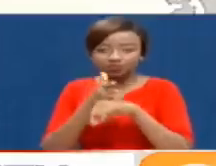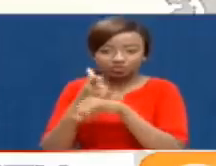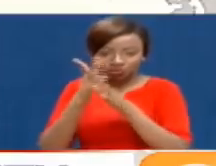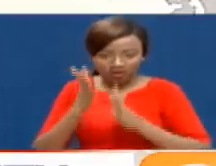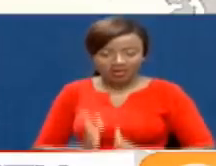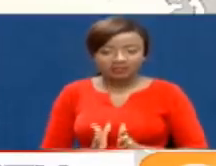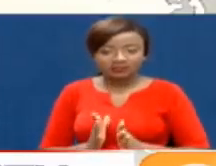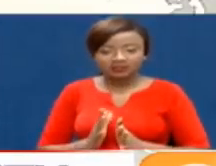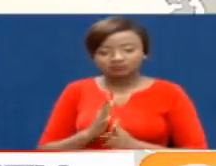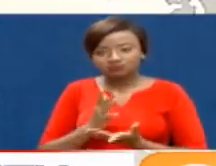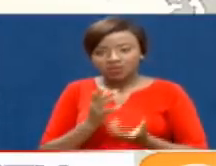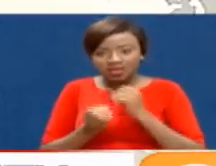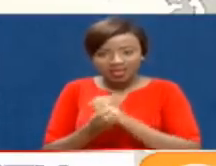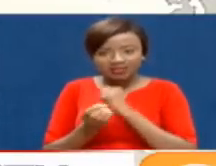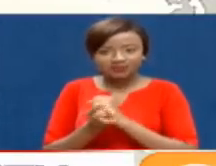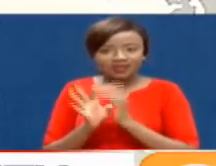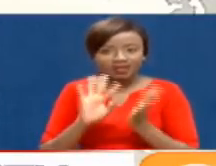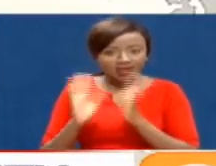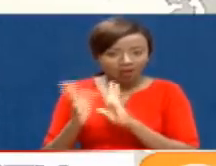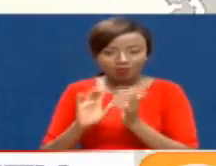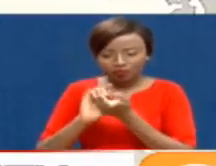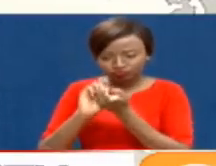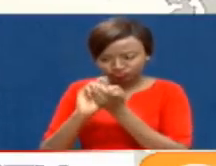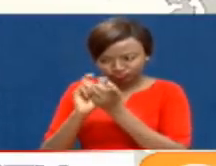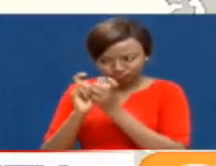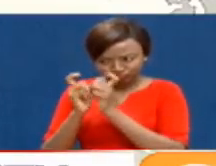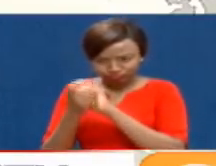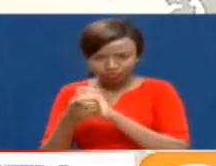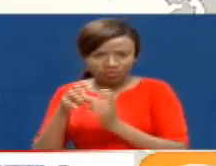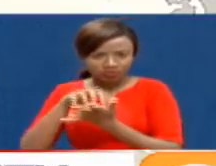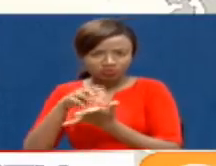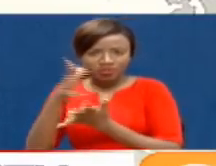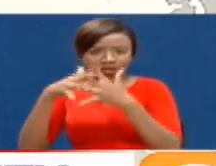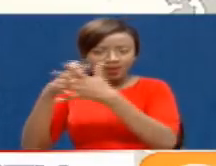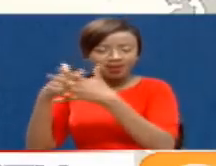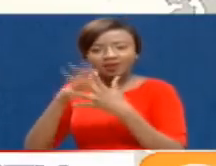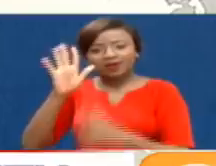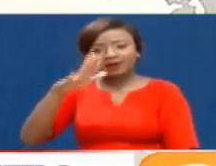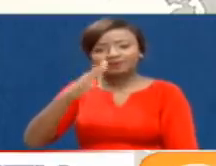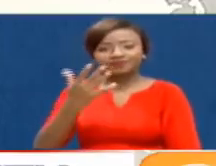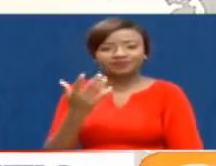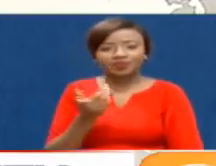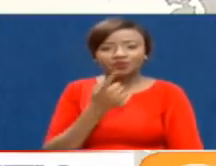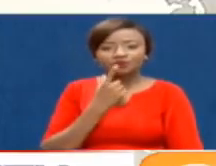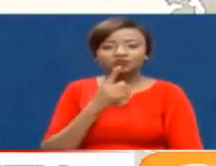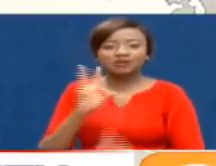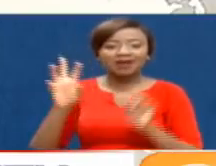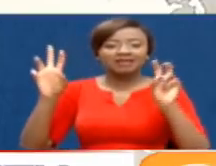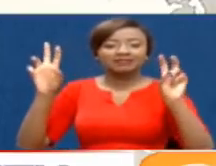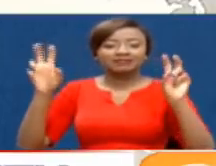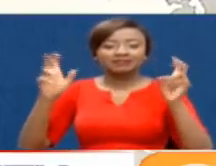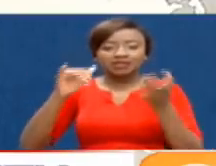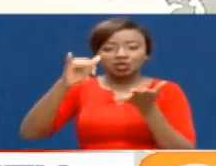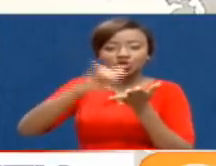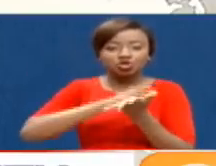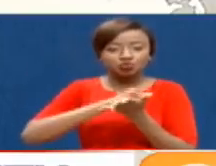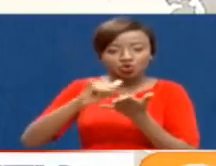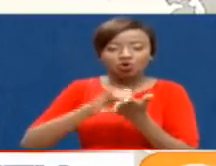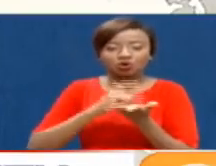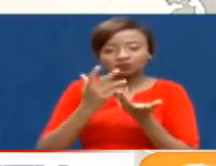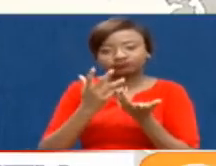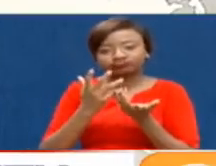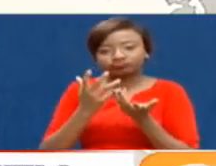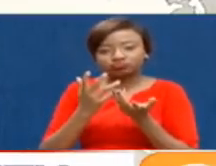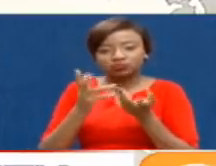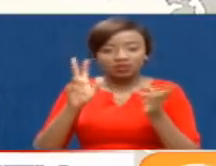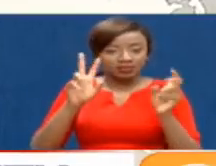The quickly evolving situation in the U.S. Larry, you know, you called the city that never sleeps home for the last few months,